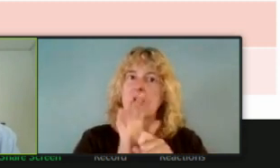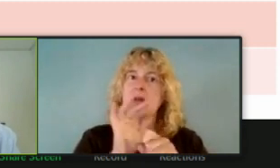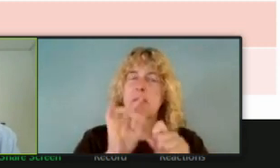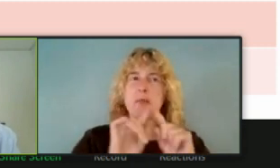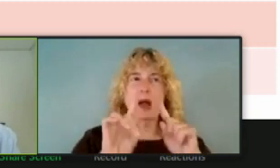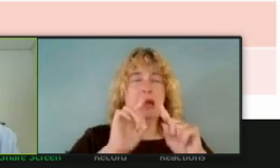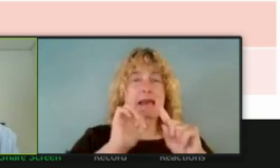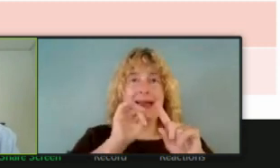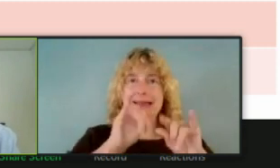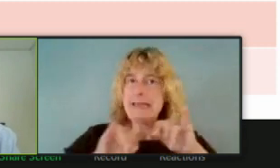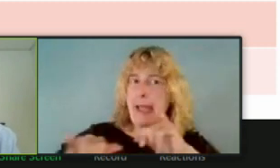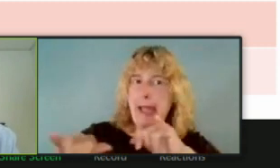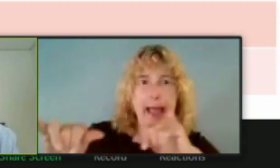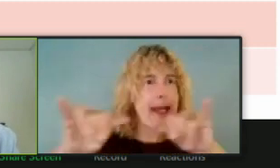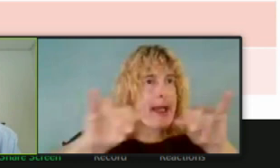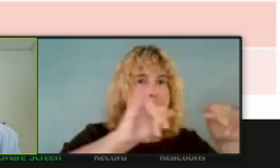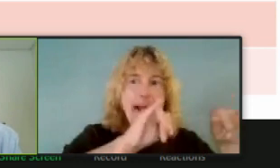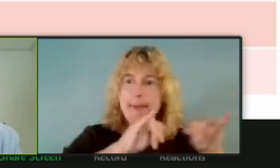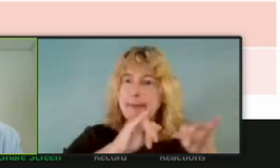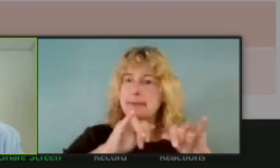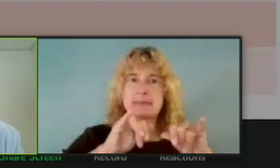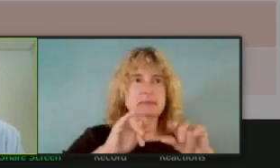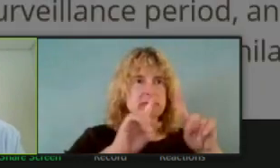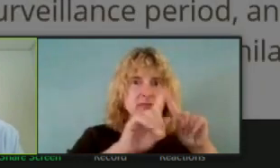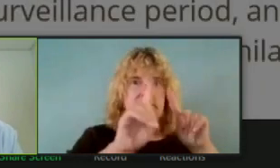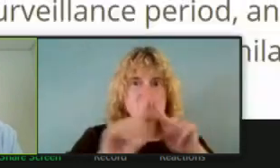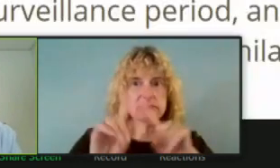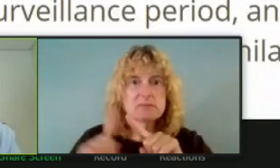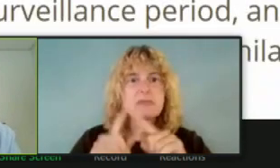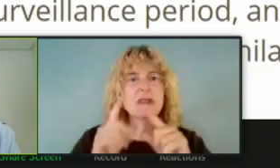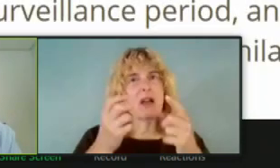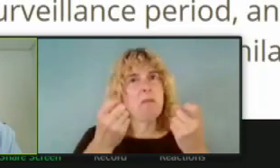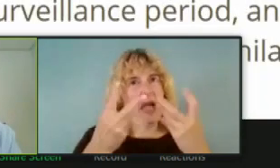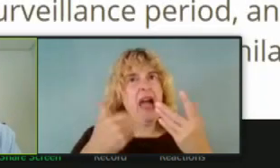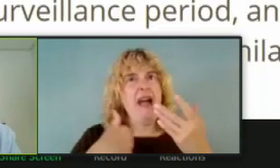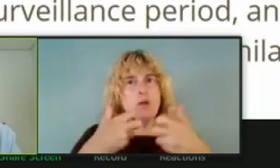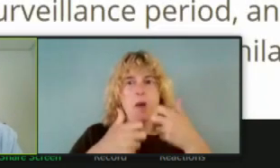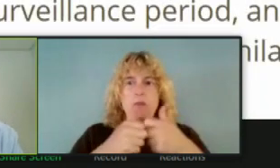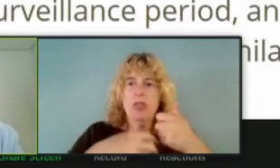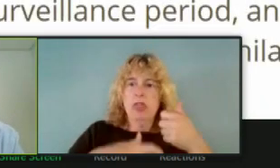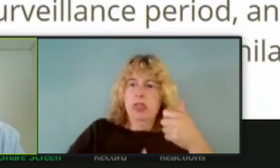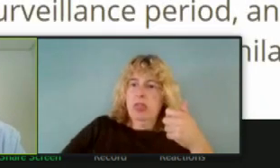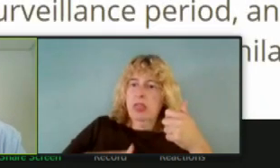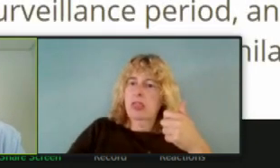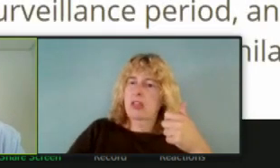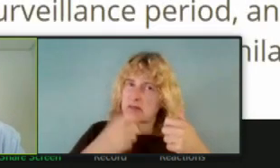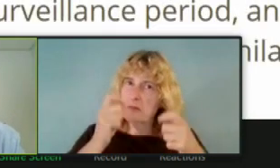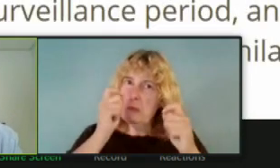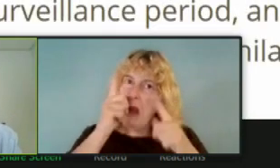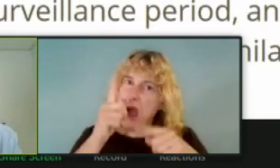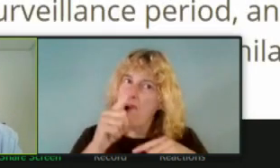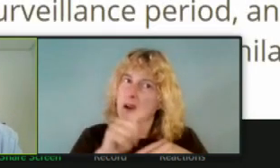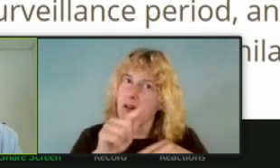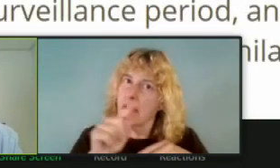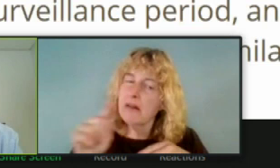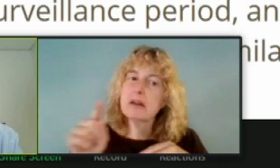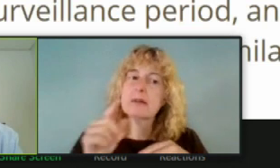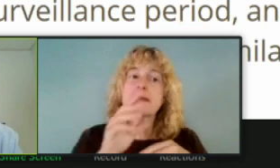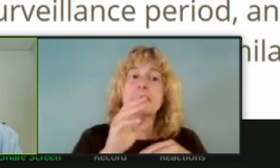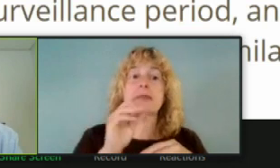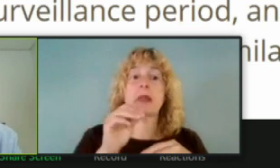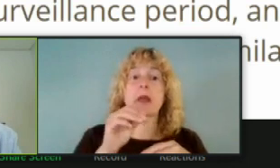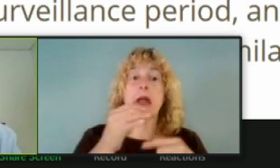was and how a lot of patients had GI symptoms. The other thing about this report is it showed that there were actually